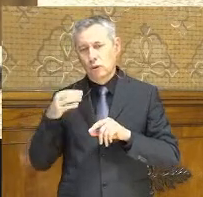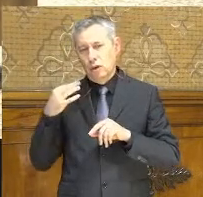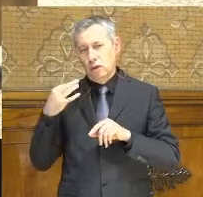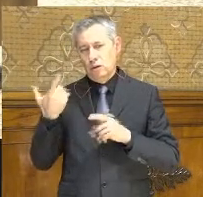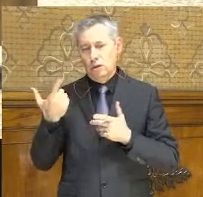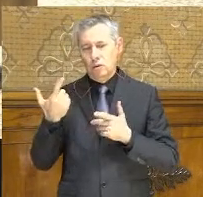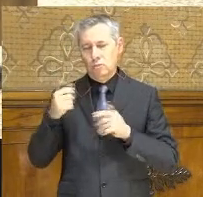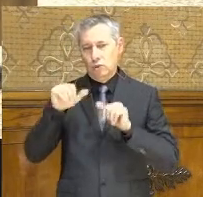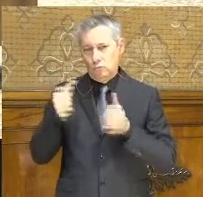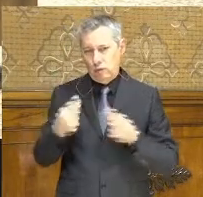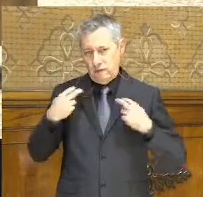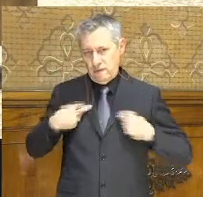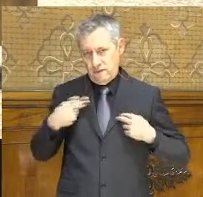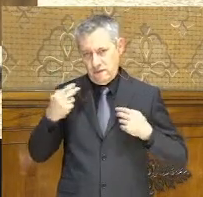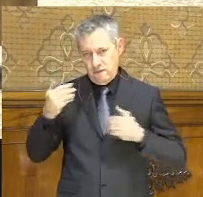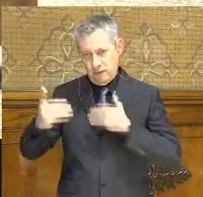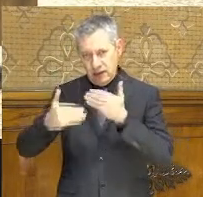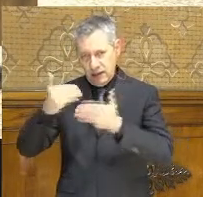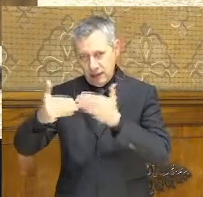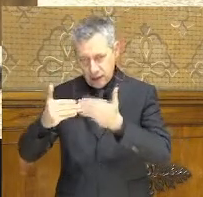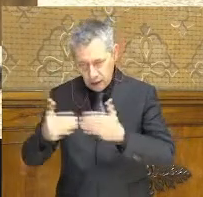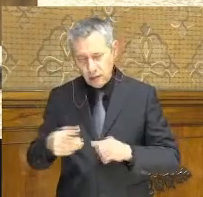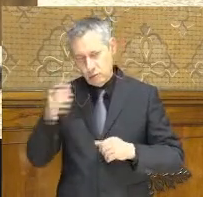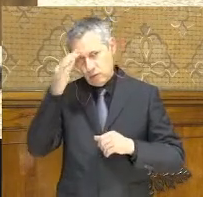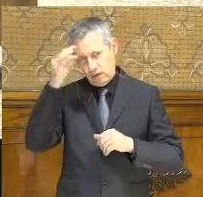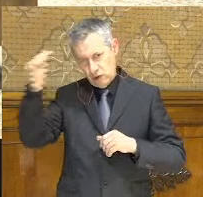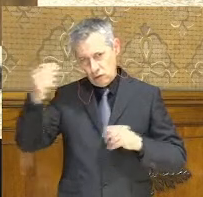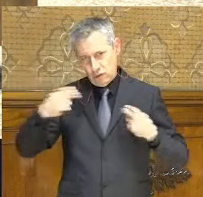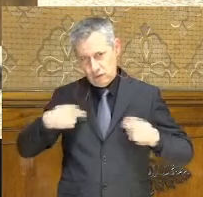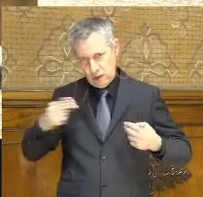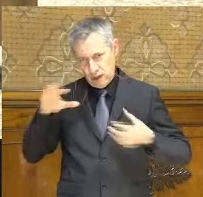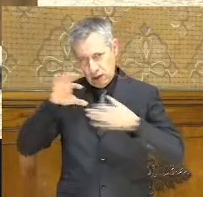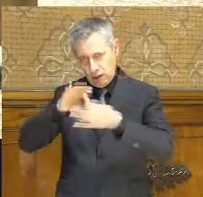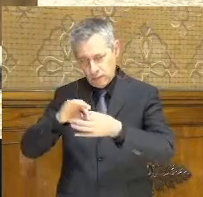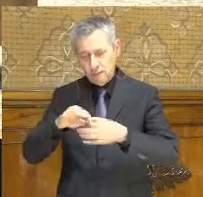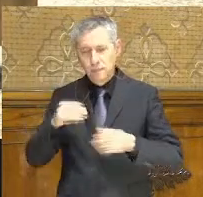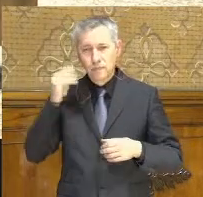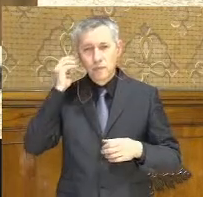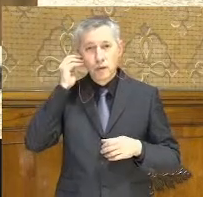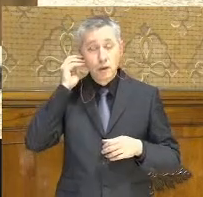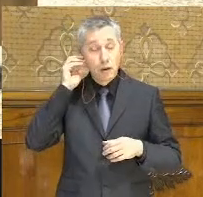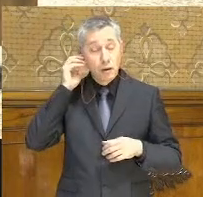philosophy, but of course, having worked with